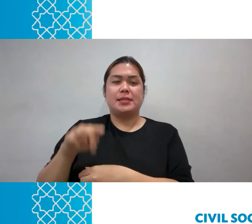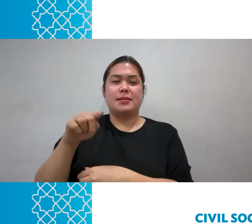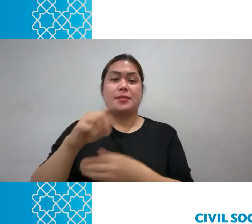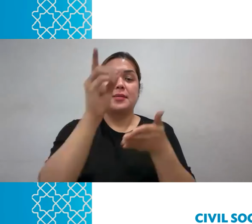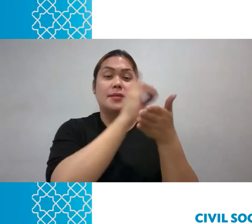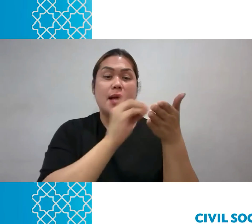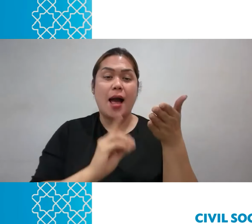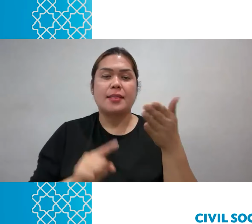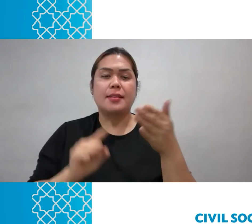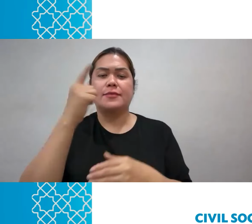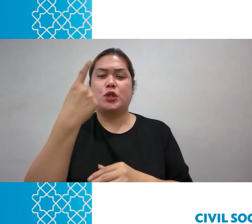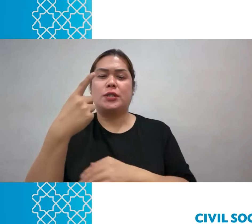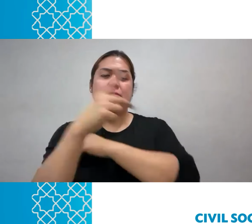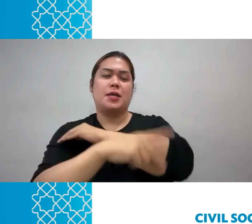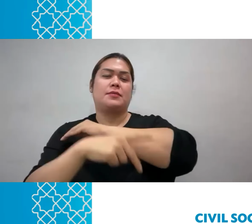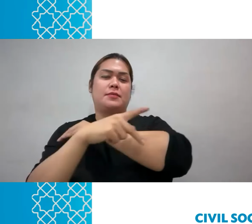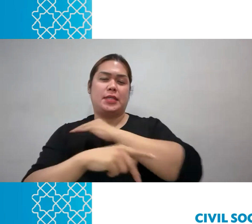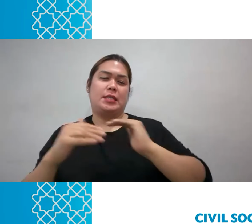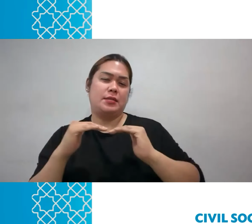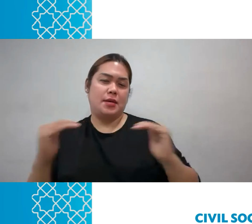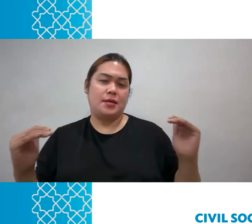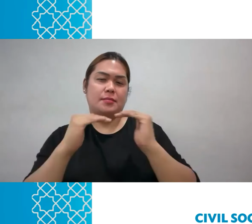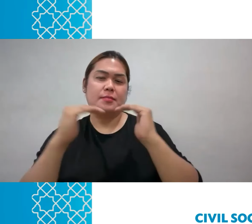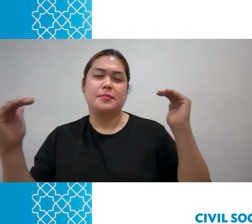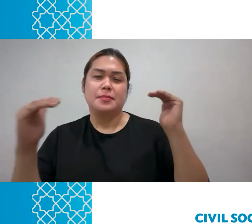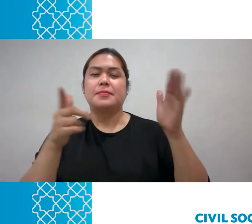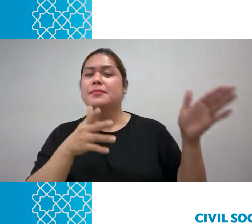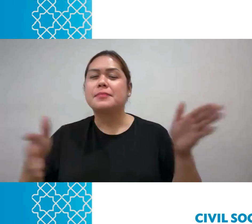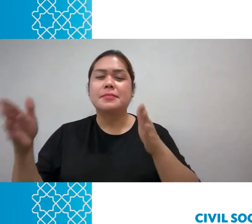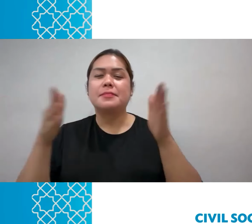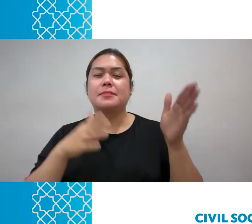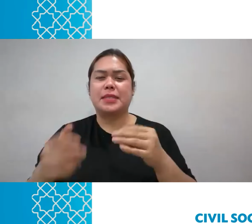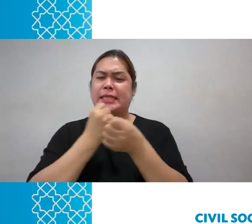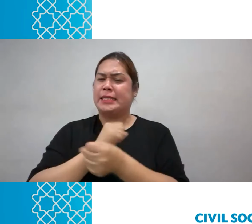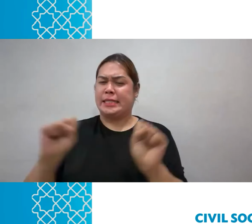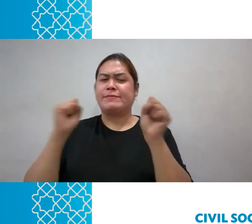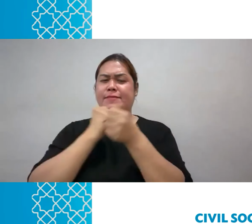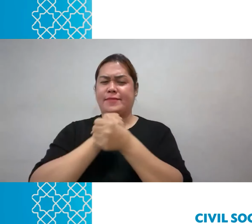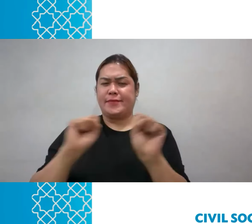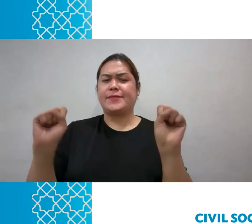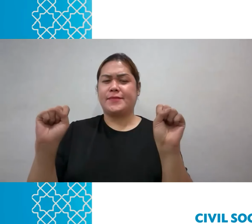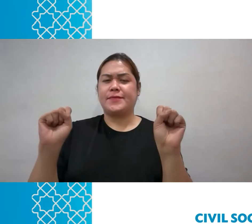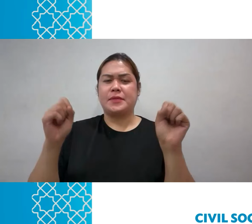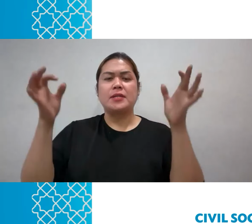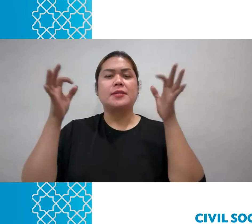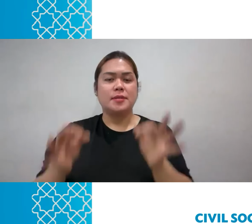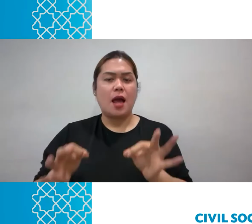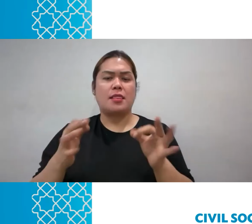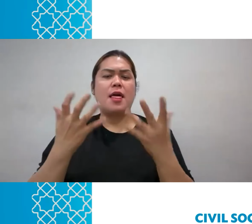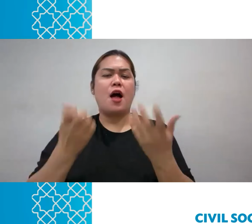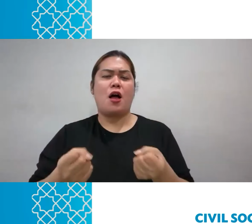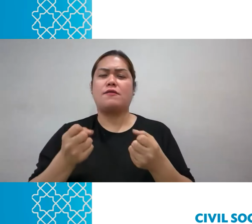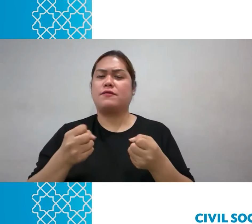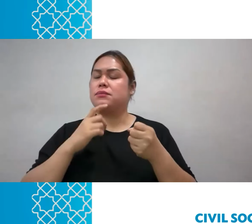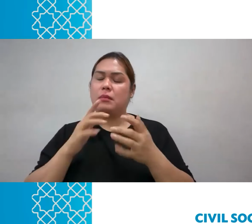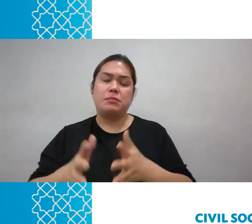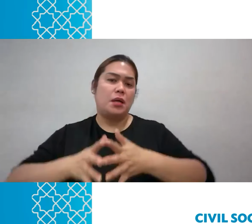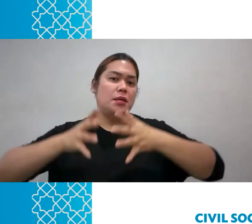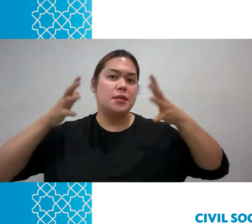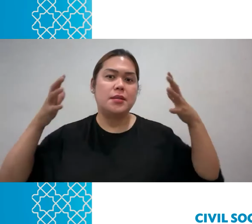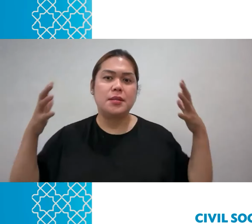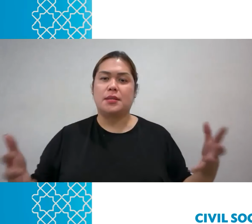level action plan around road safety. And they decided that they wanted to have a large-scale Youth Voices campaign.